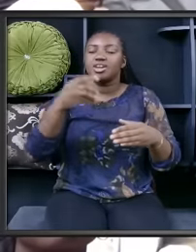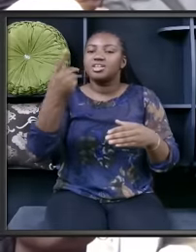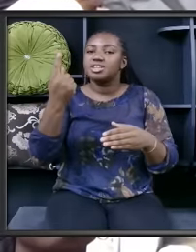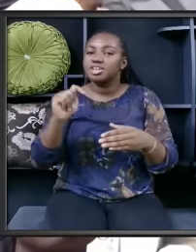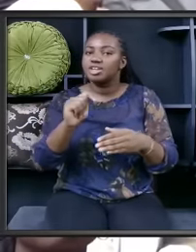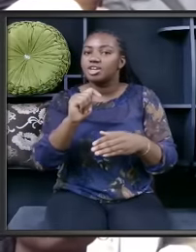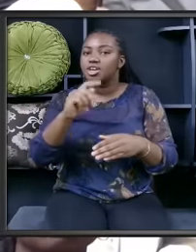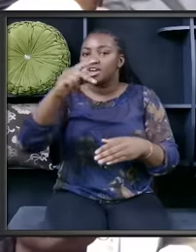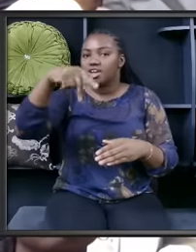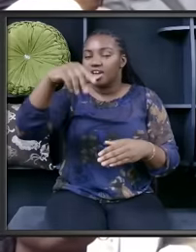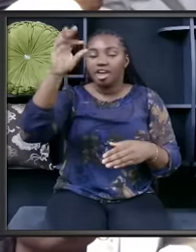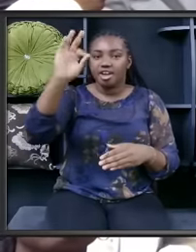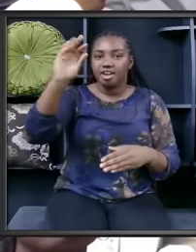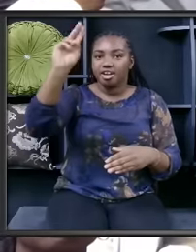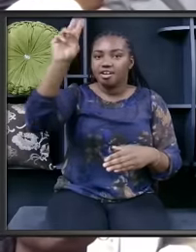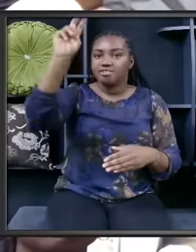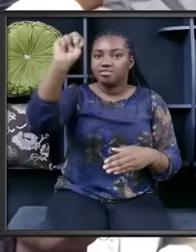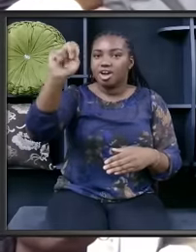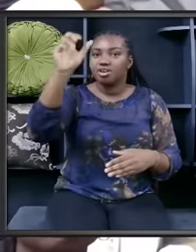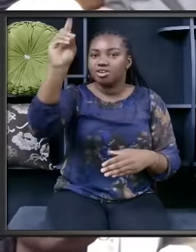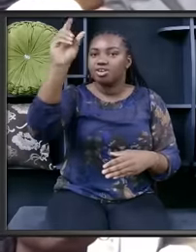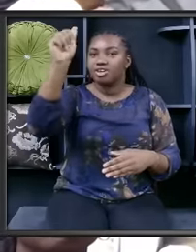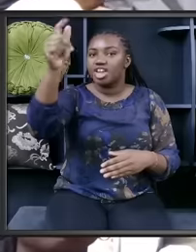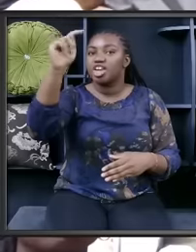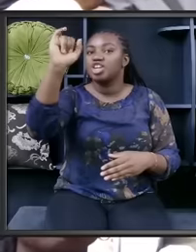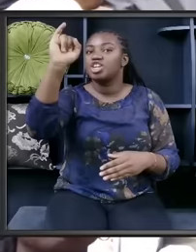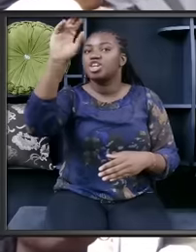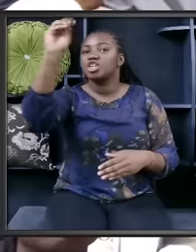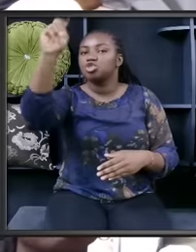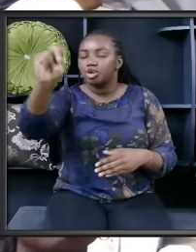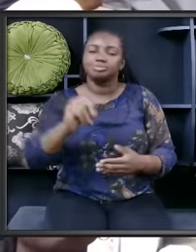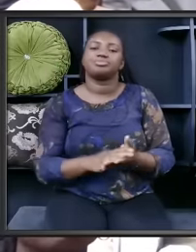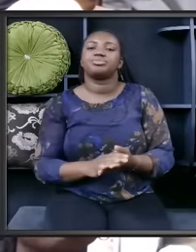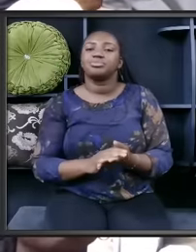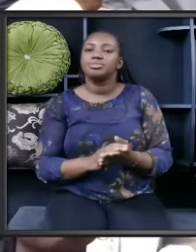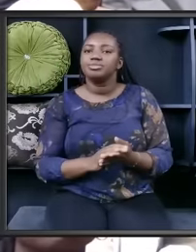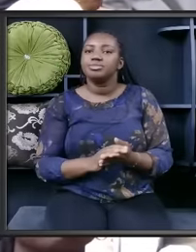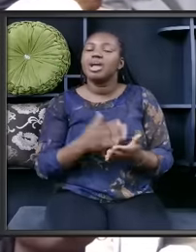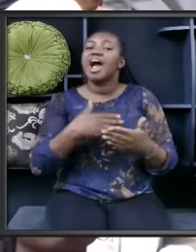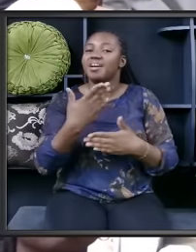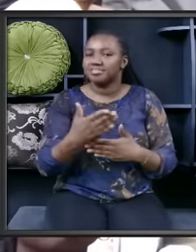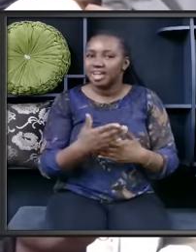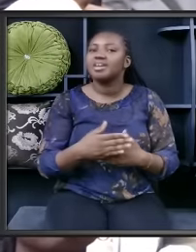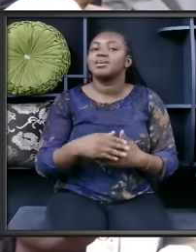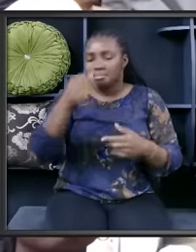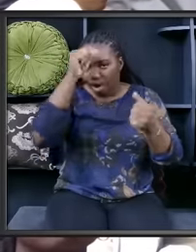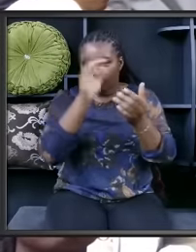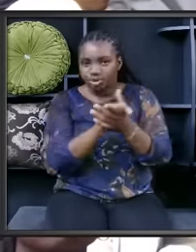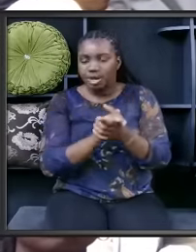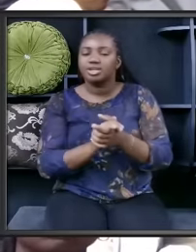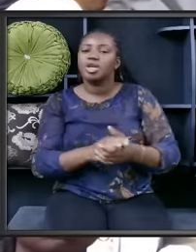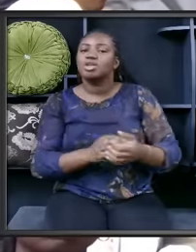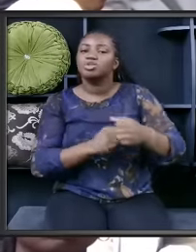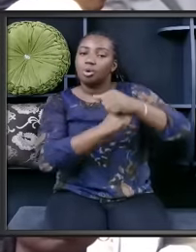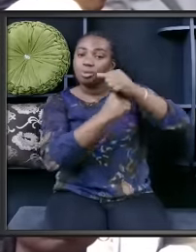Ingo supports me. So I carried the 50,000, laid the foundation. Then after, he can't support me. Call Pastor David is still there alive? He